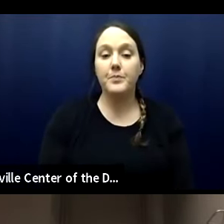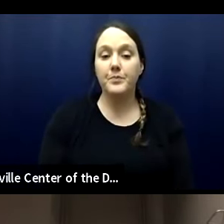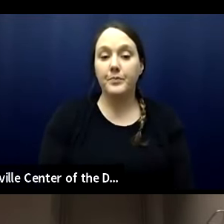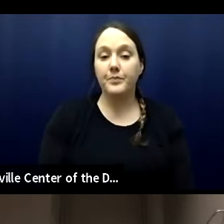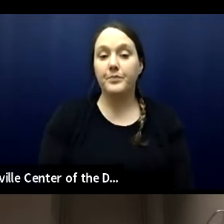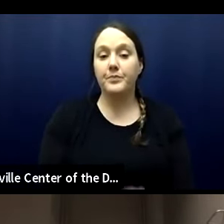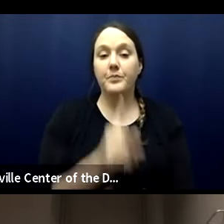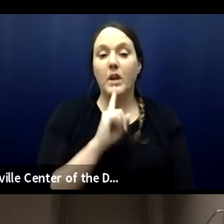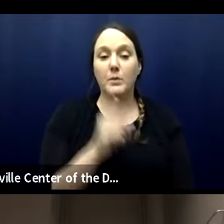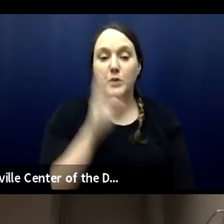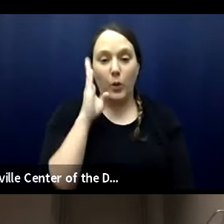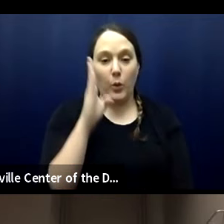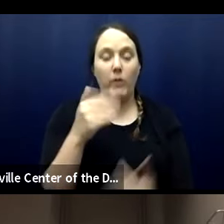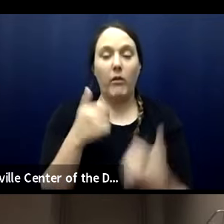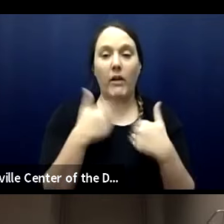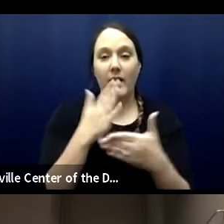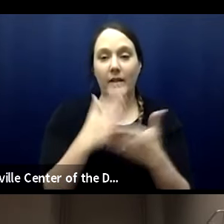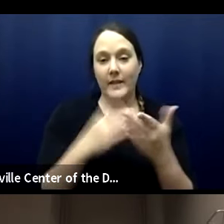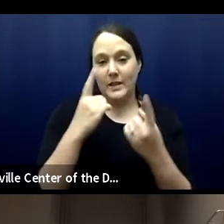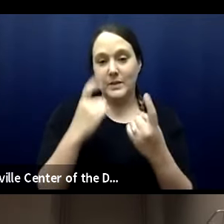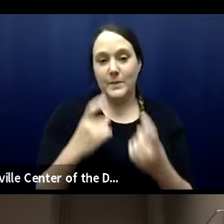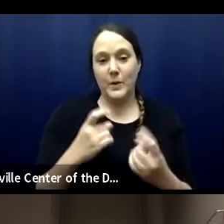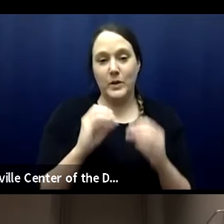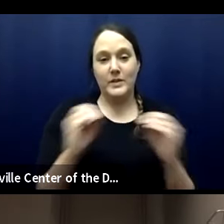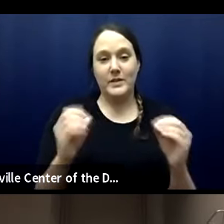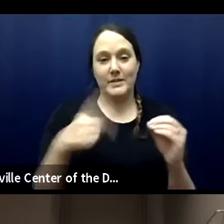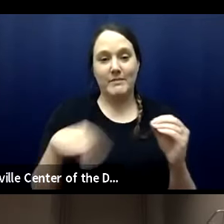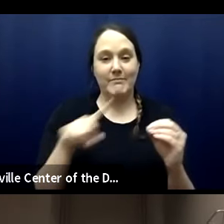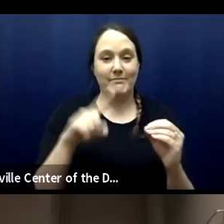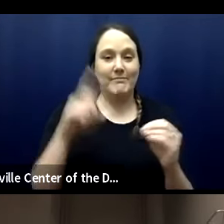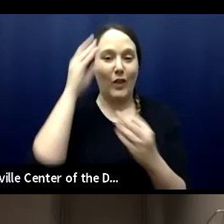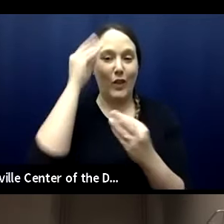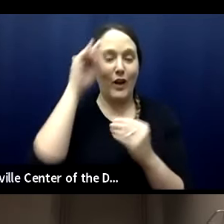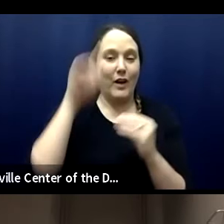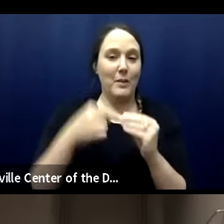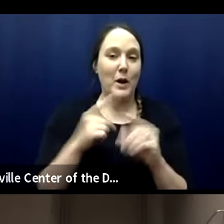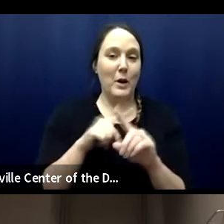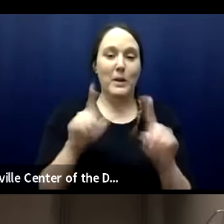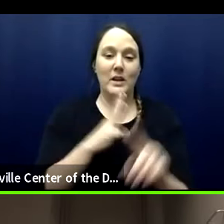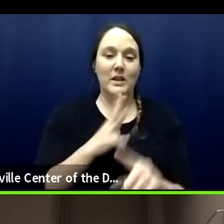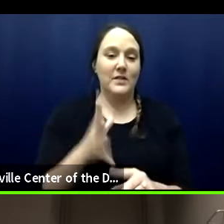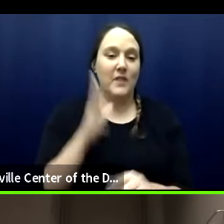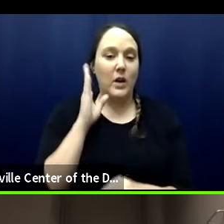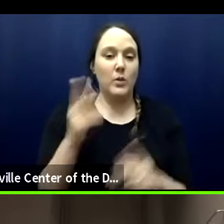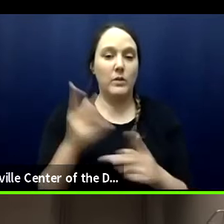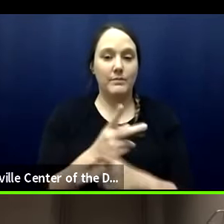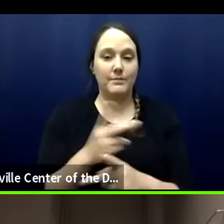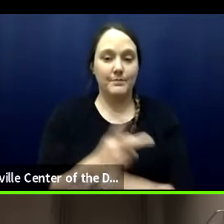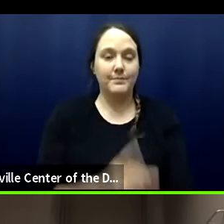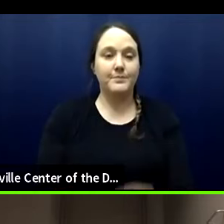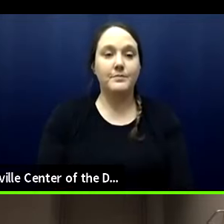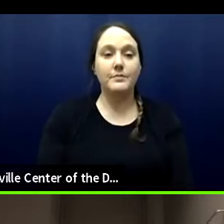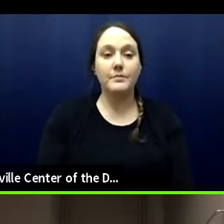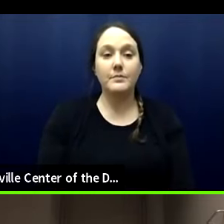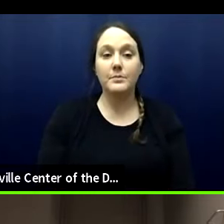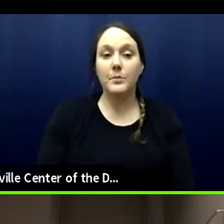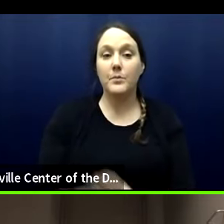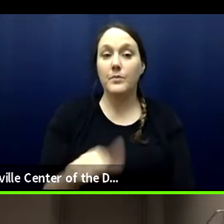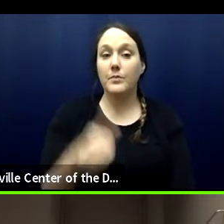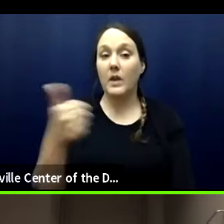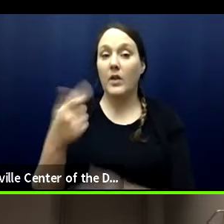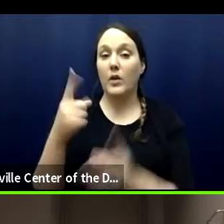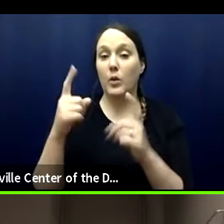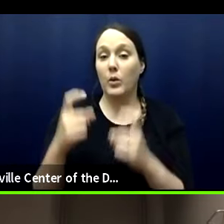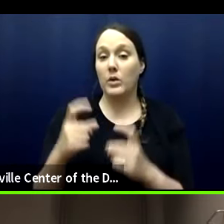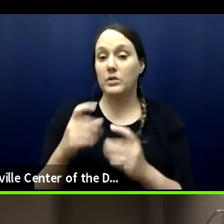I'm sure there'll be some question that none of us thought about, but that's fine. We'll sort it out. Other discussions on the